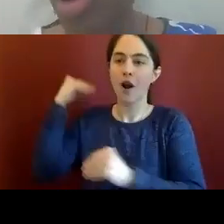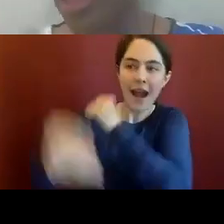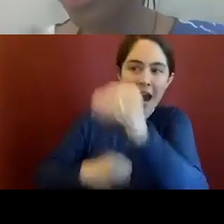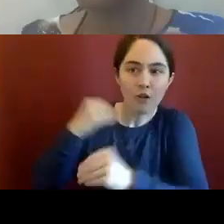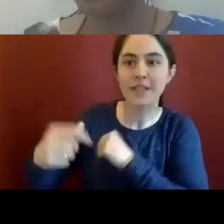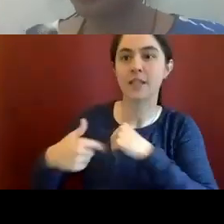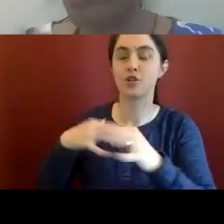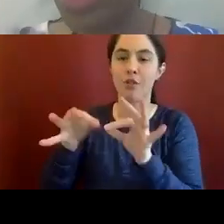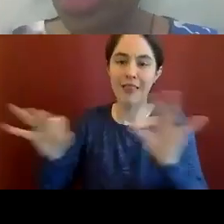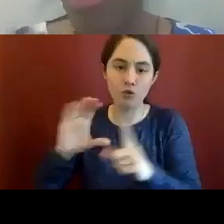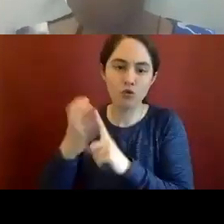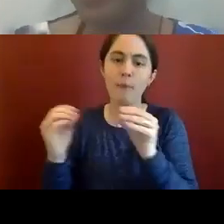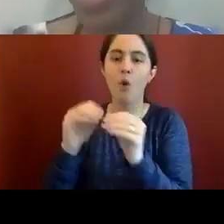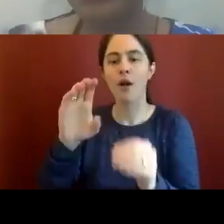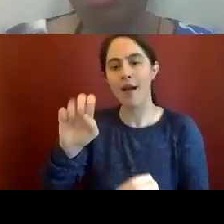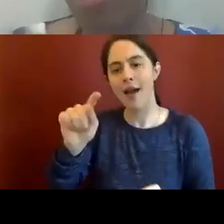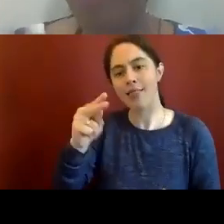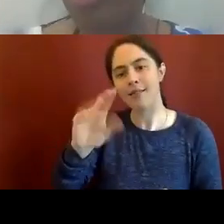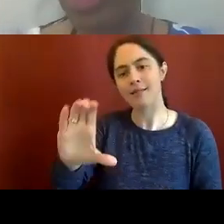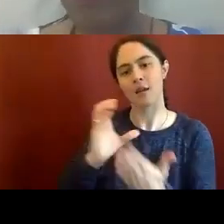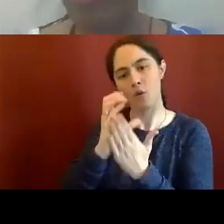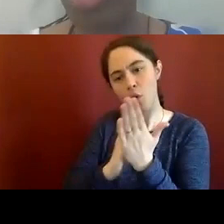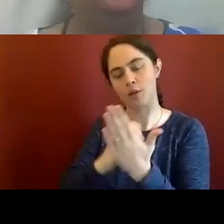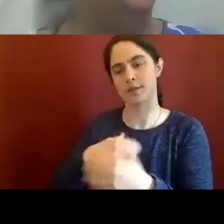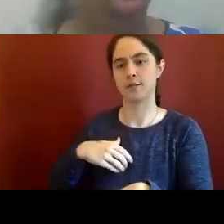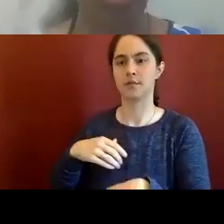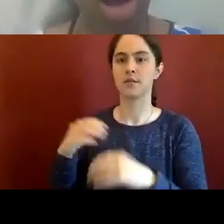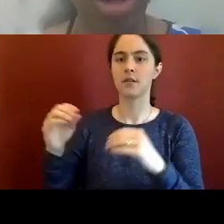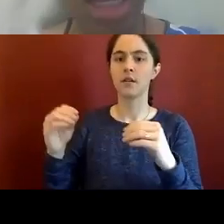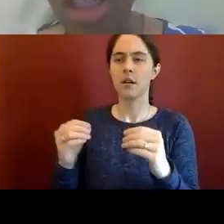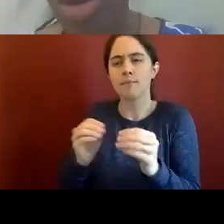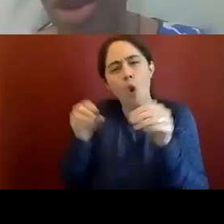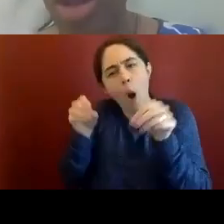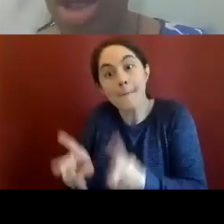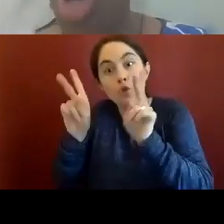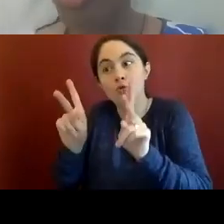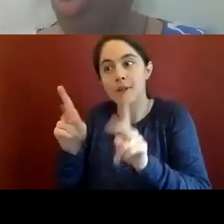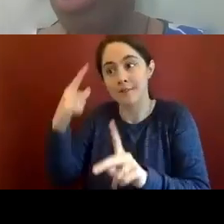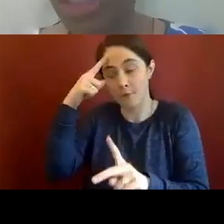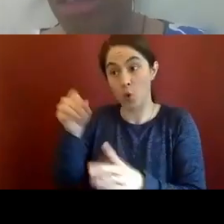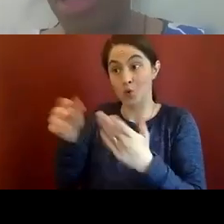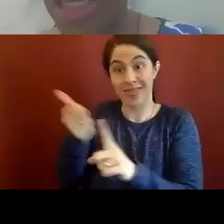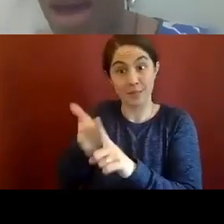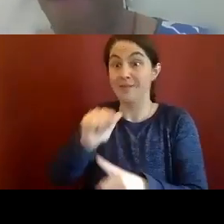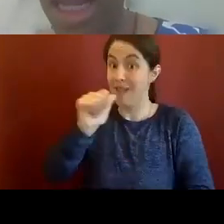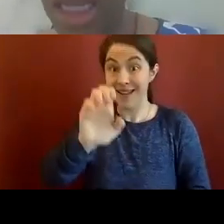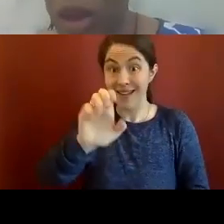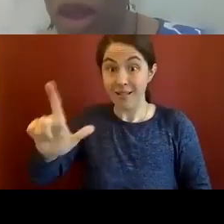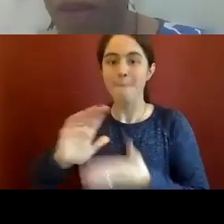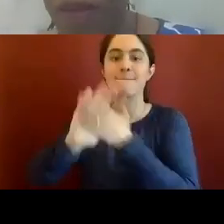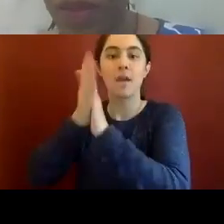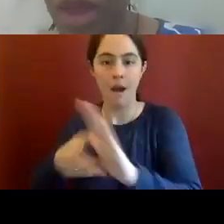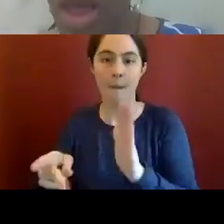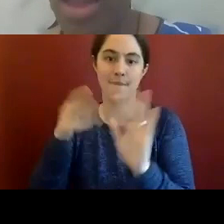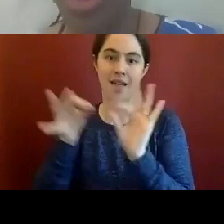courses, more ethnic studies courses as an opportunity for students who are not English learners to themselves become